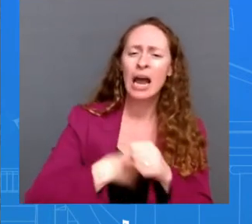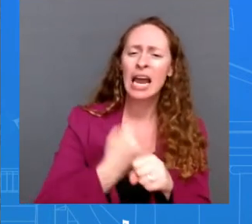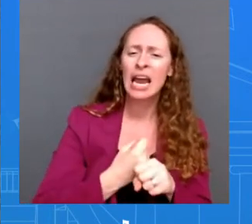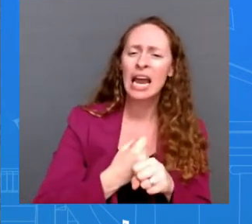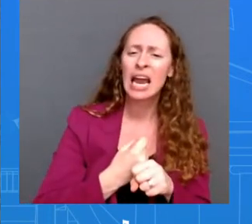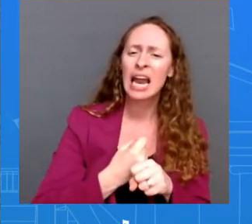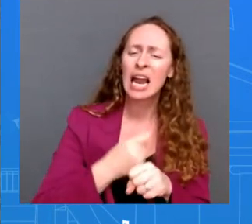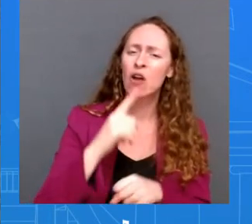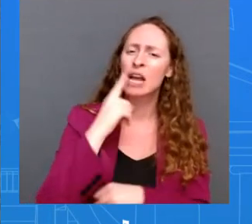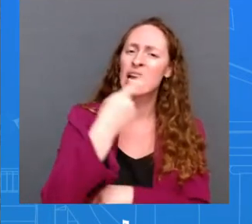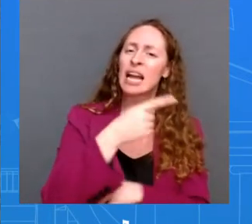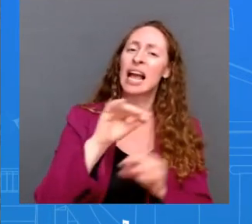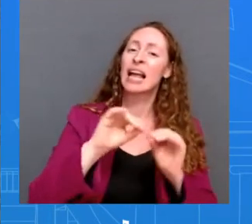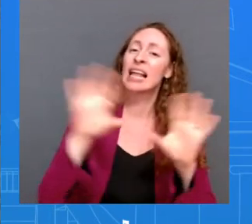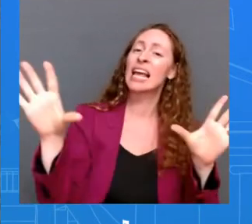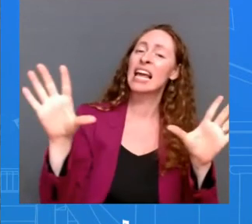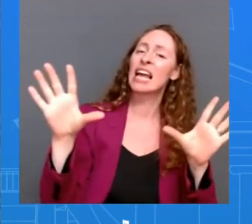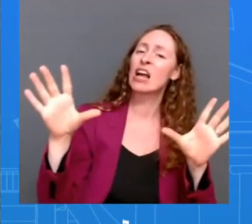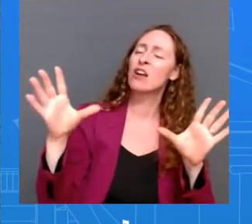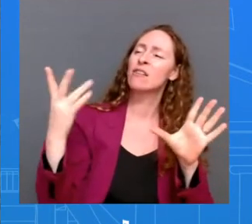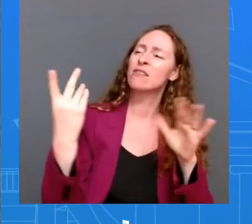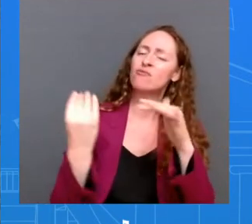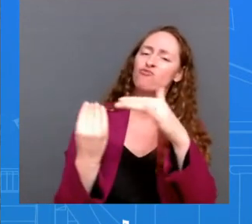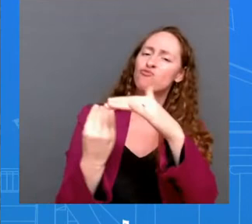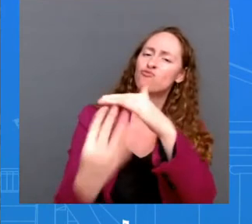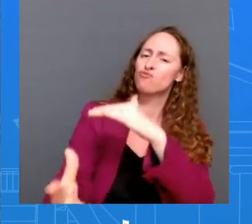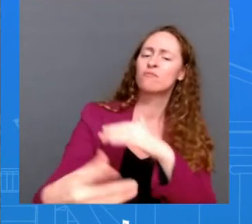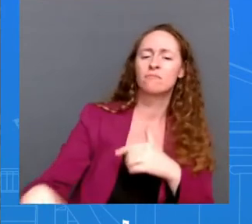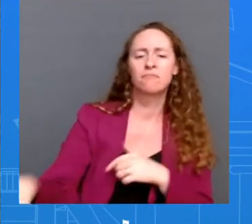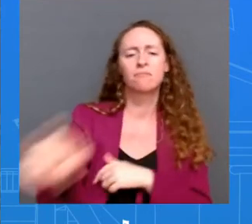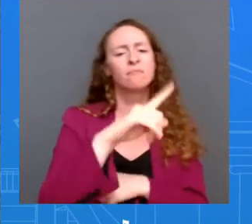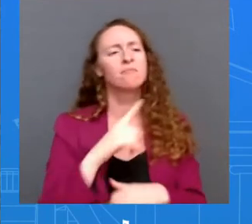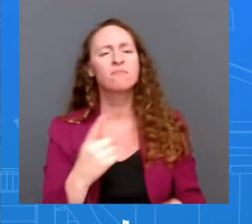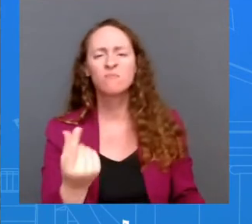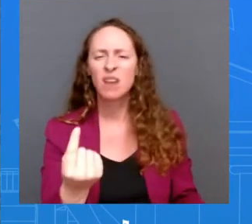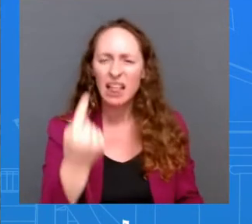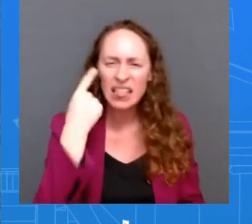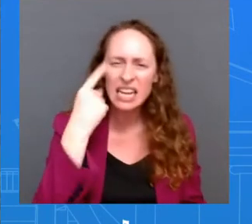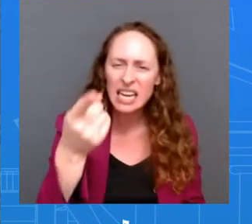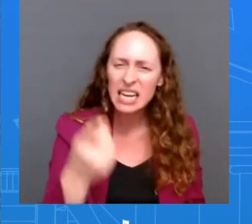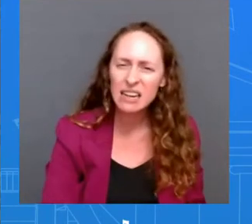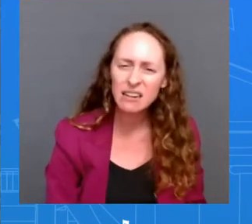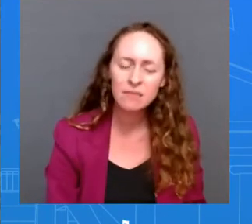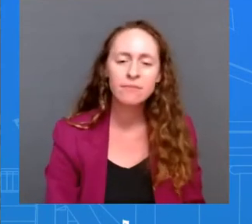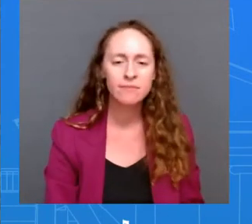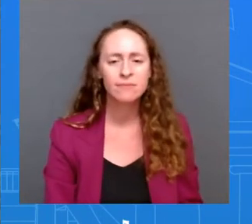and your question presupposes that it's a message-sending exercise. Maybe it is, maybe it's not. As I said,